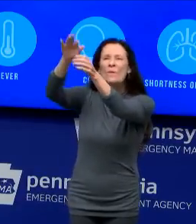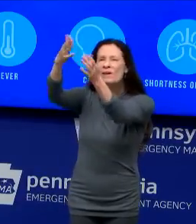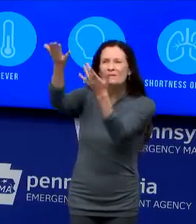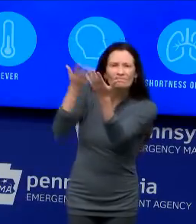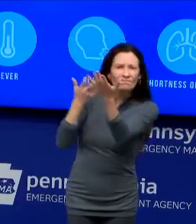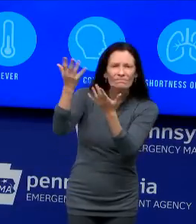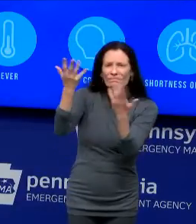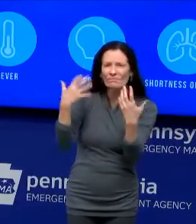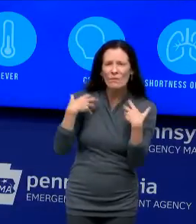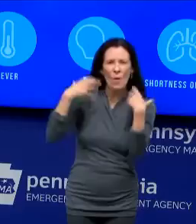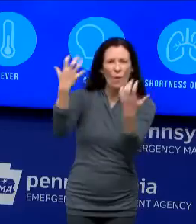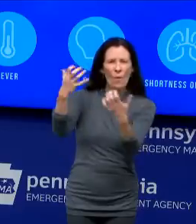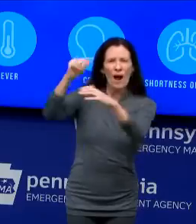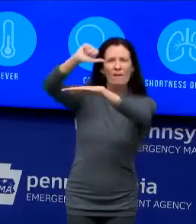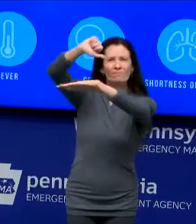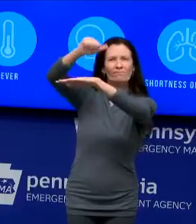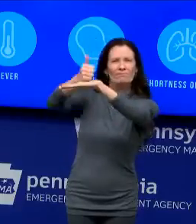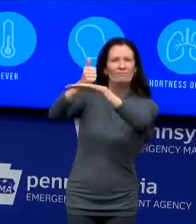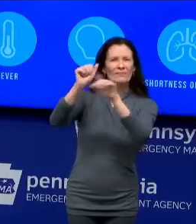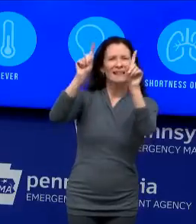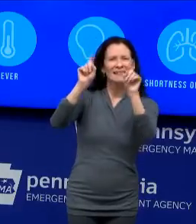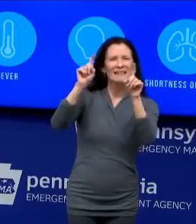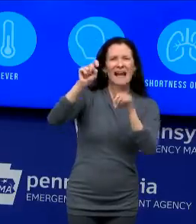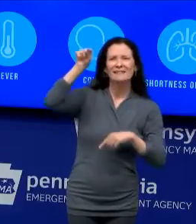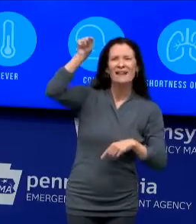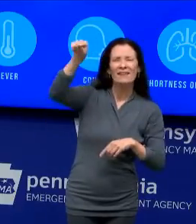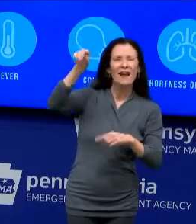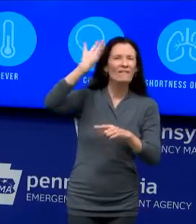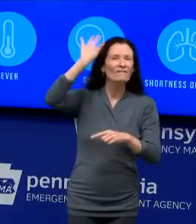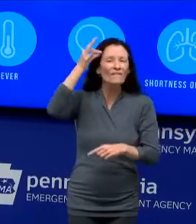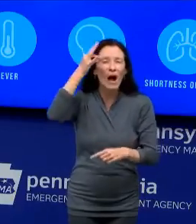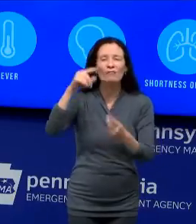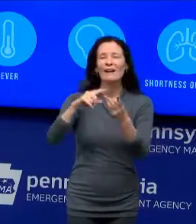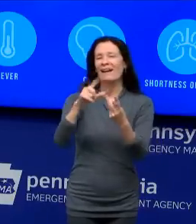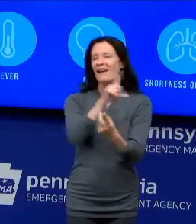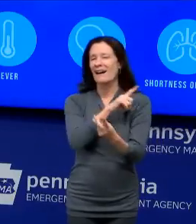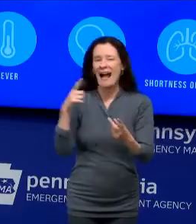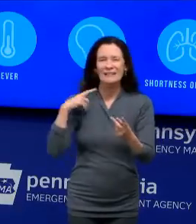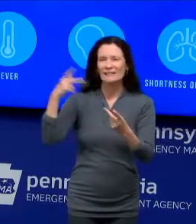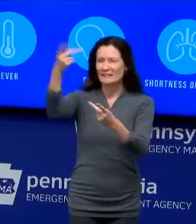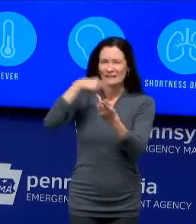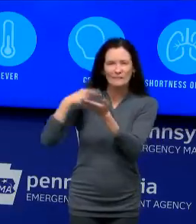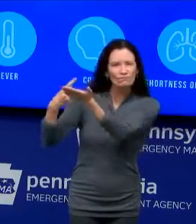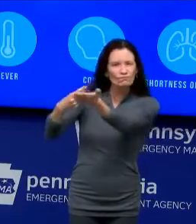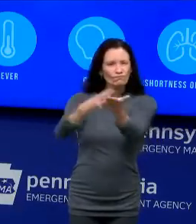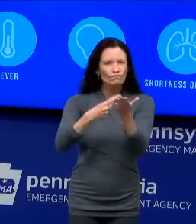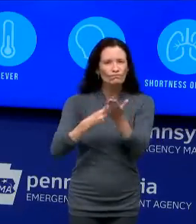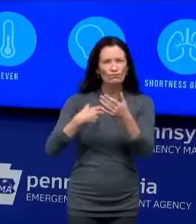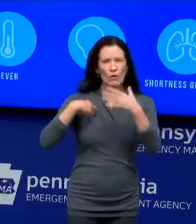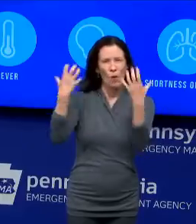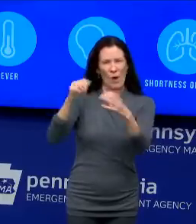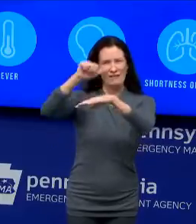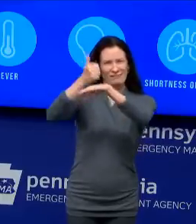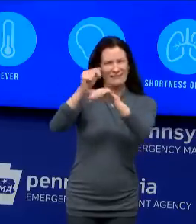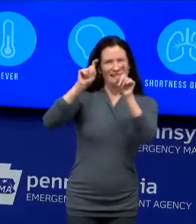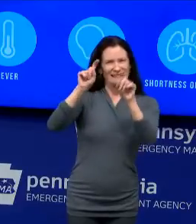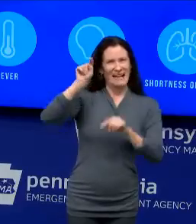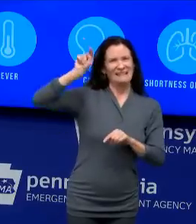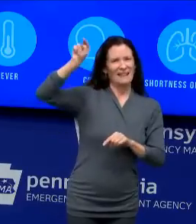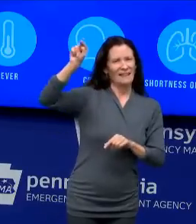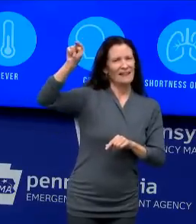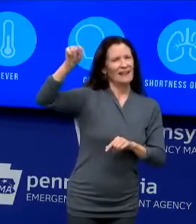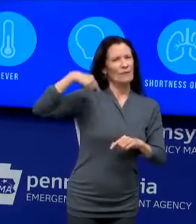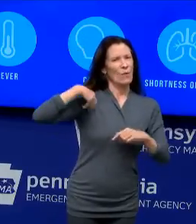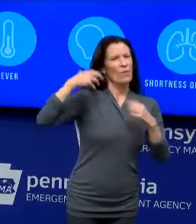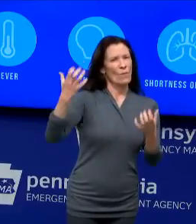legislators to finalize the details of this public testing site. Beginning Monday, we